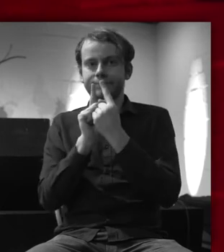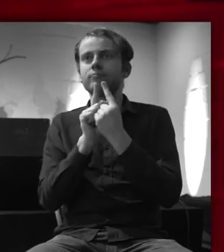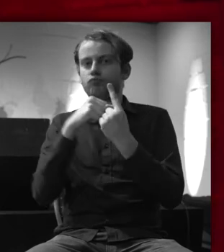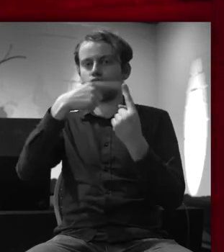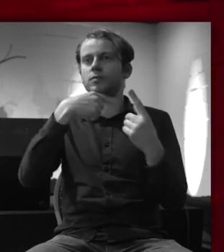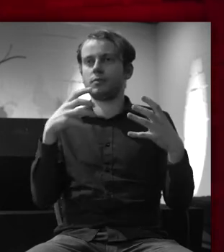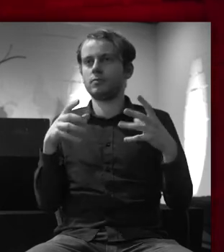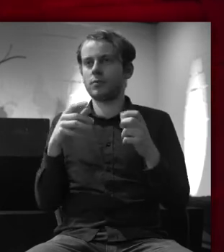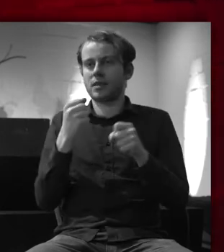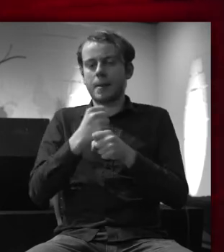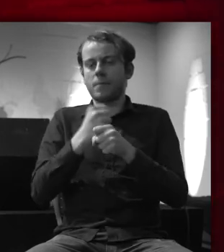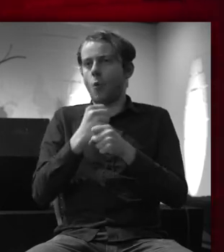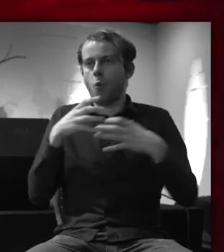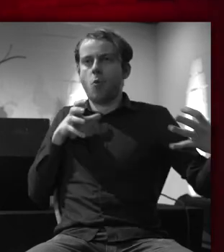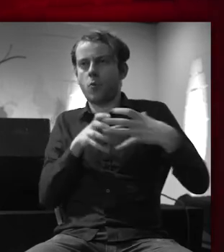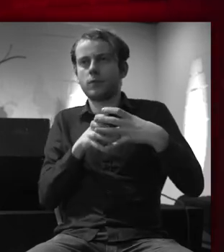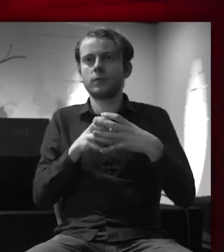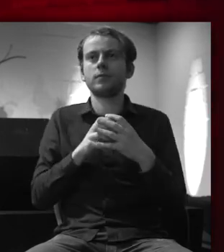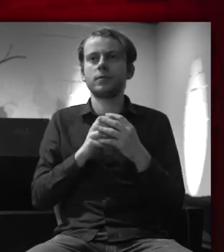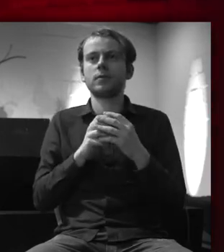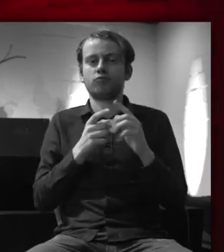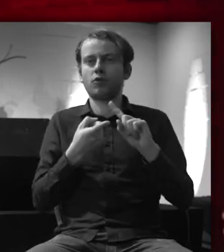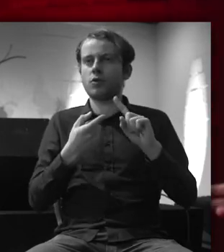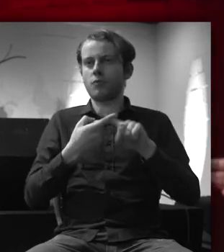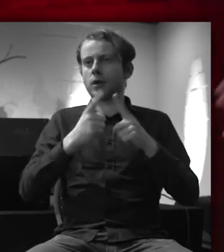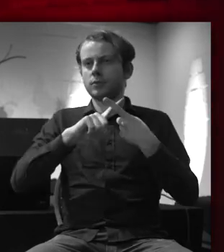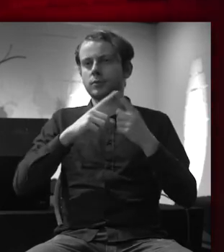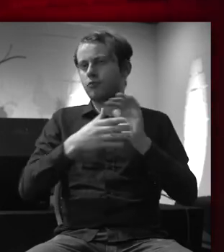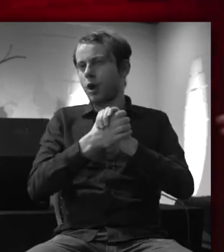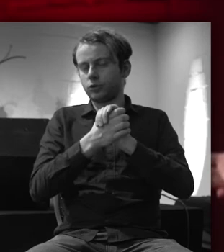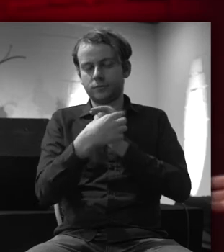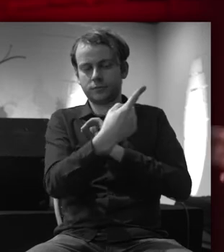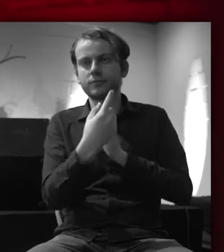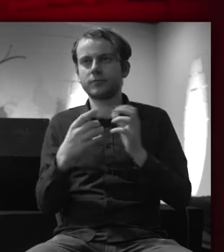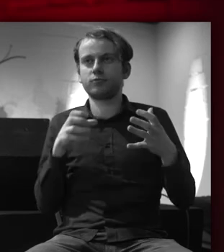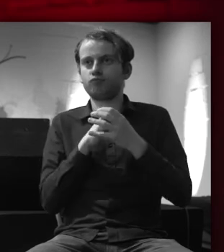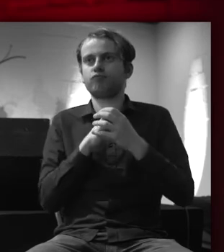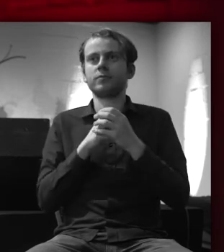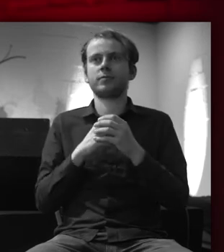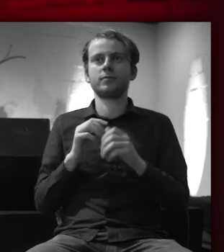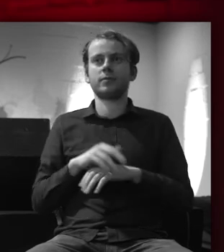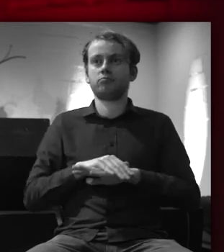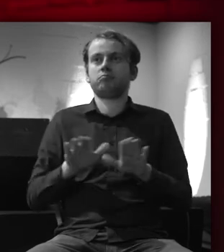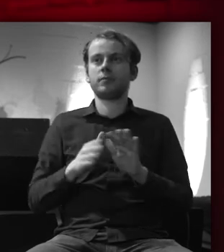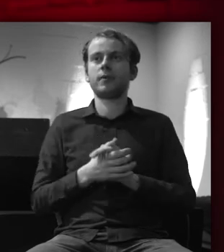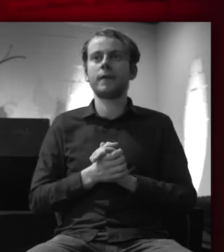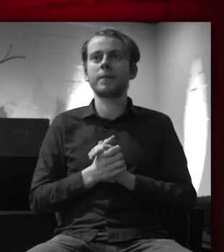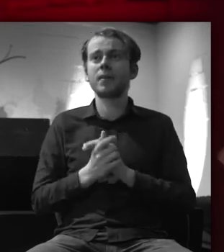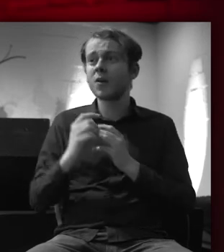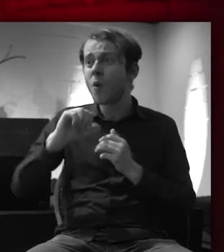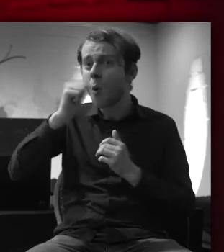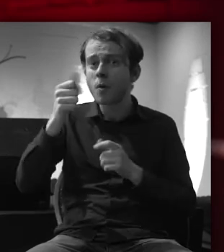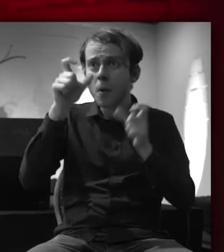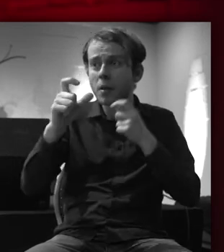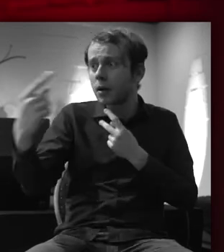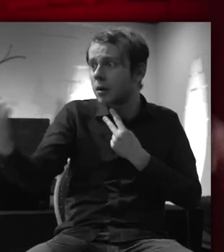mine. We were opening in the morning, and we didn't know if we're going to have any co-worker or any community member coming this day or not. And then